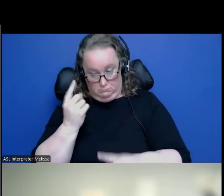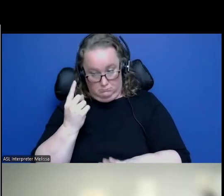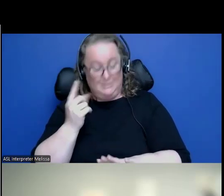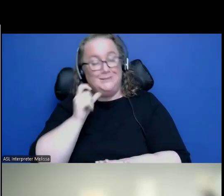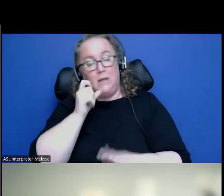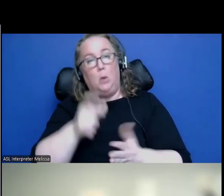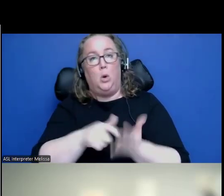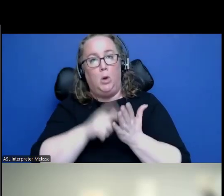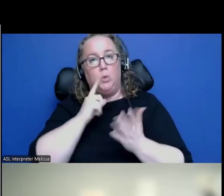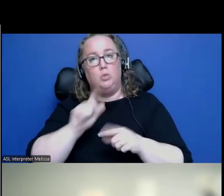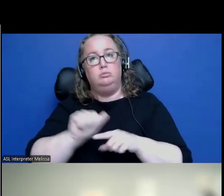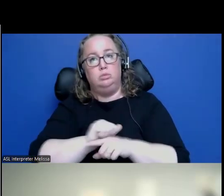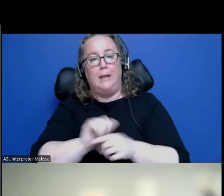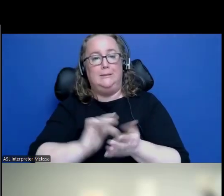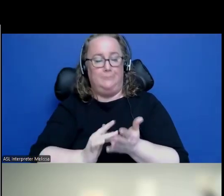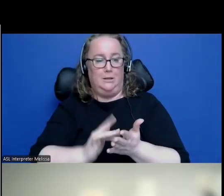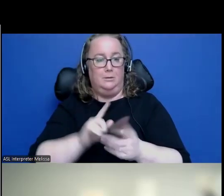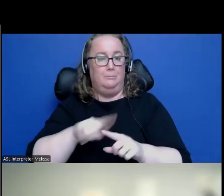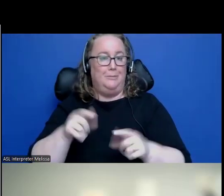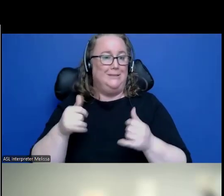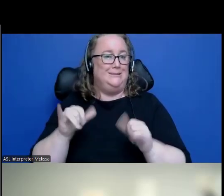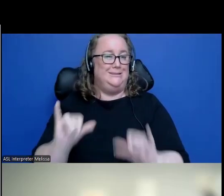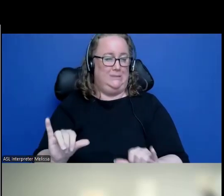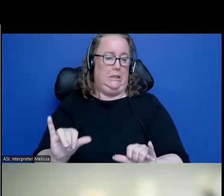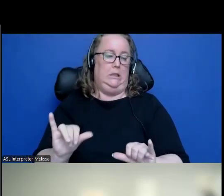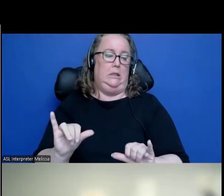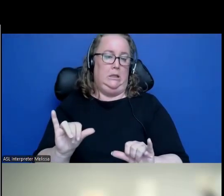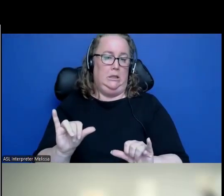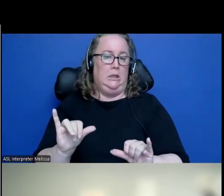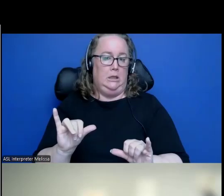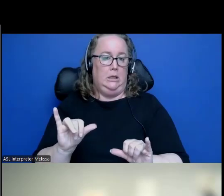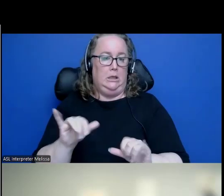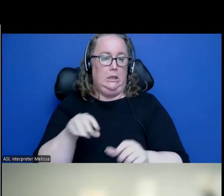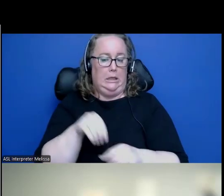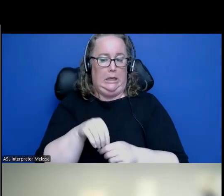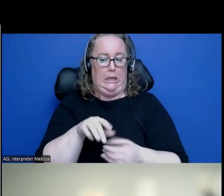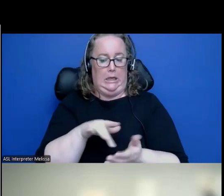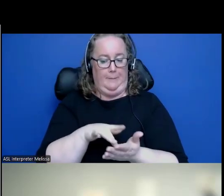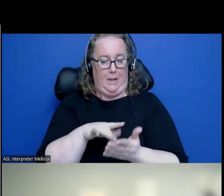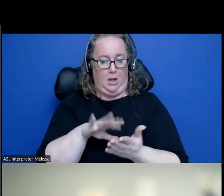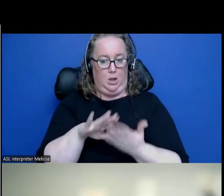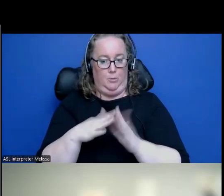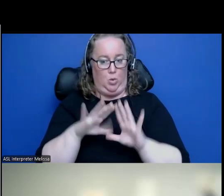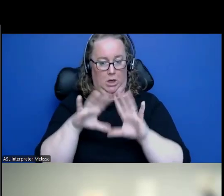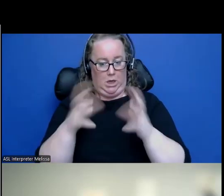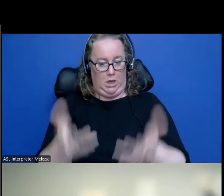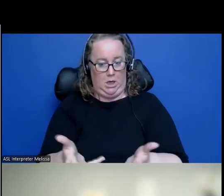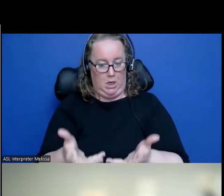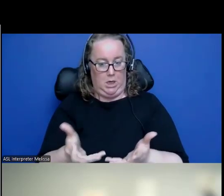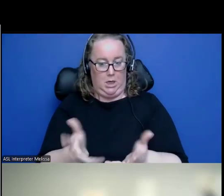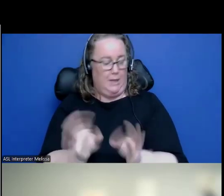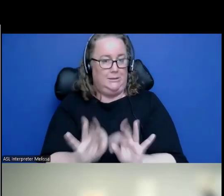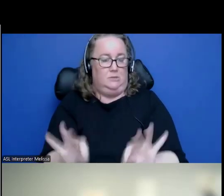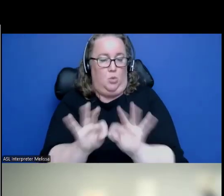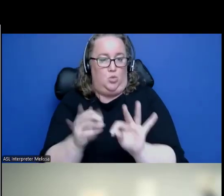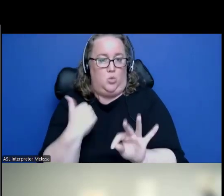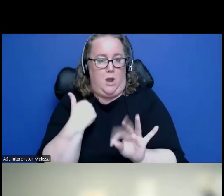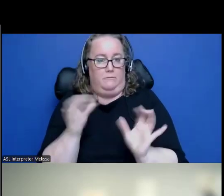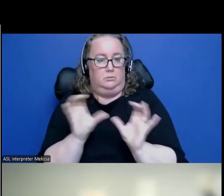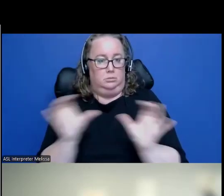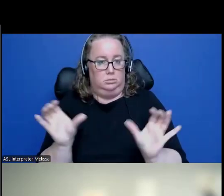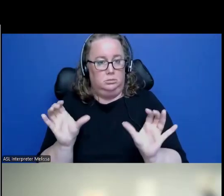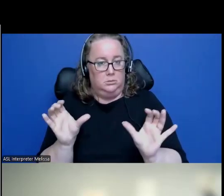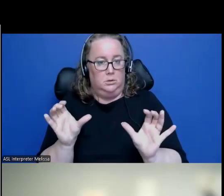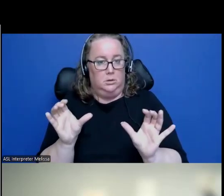it is widely regarded, particularly in the medical community, as essential. The function of a